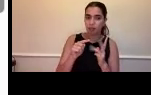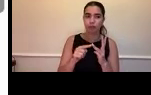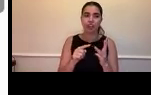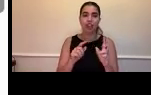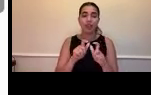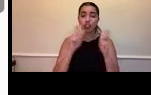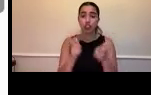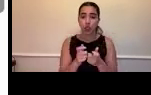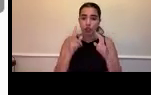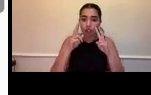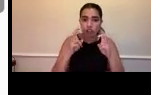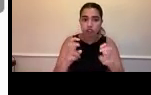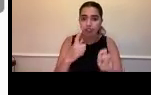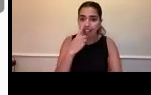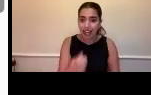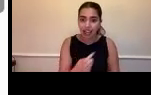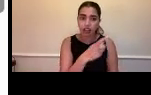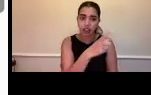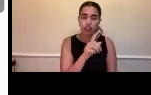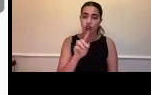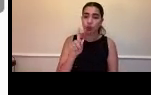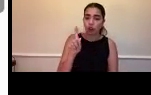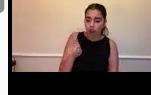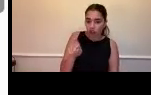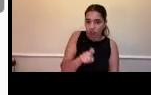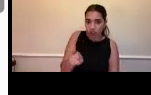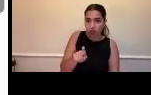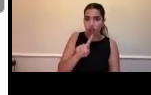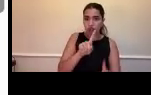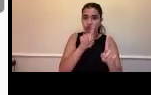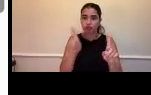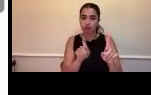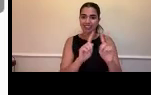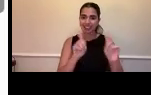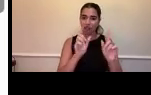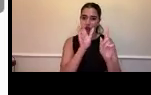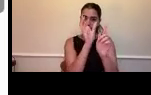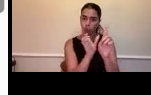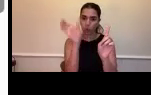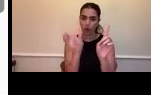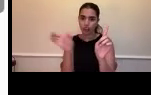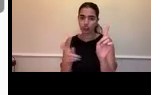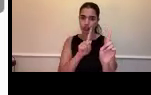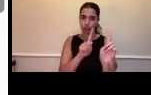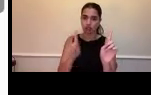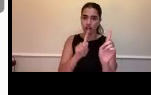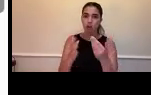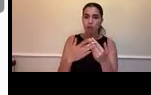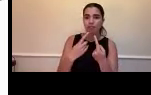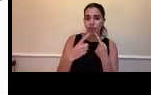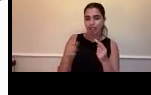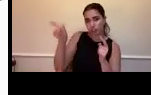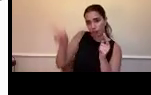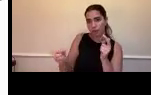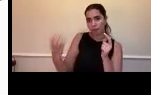you can hover over individual wedges, you can get more information, and critically, some of the, well, in